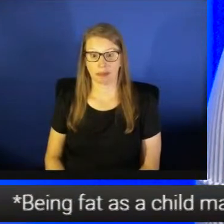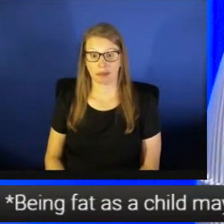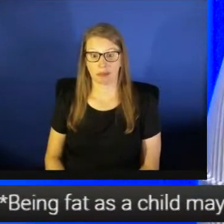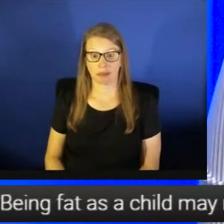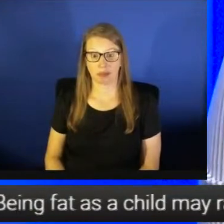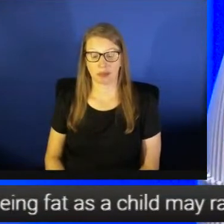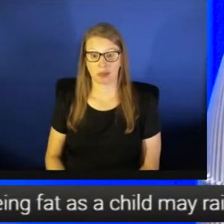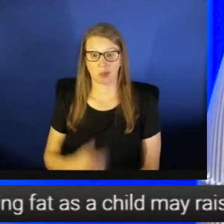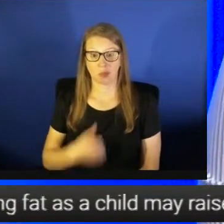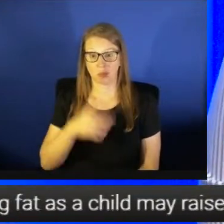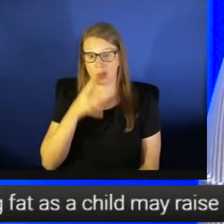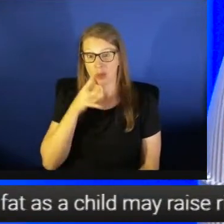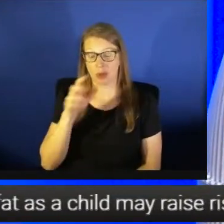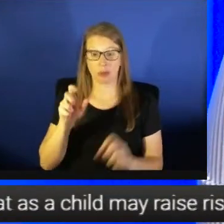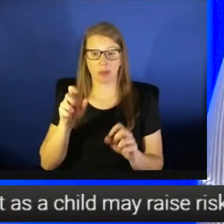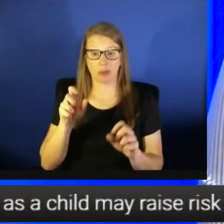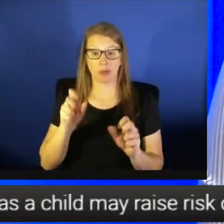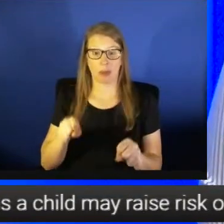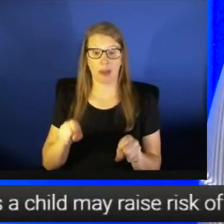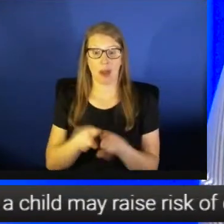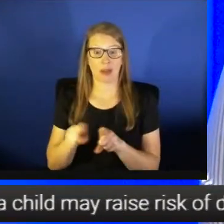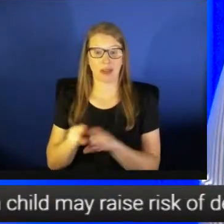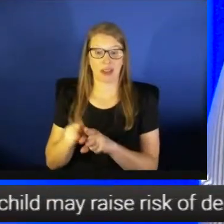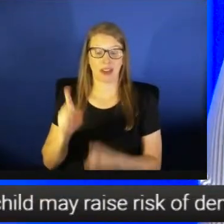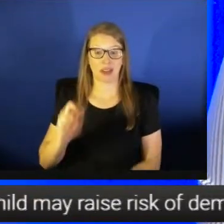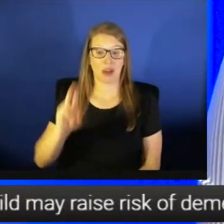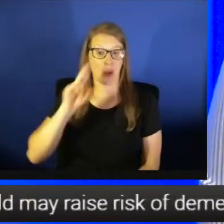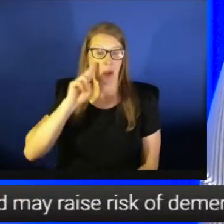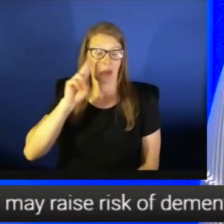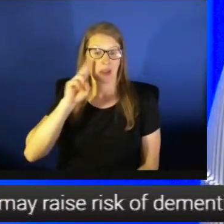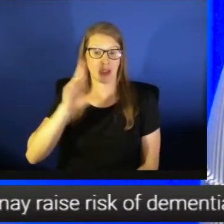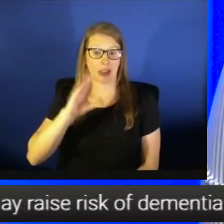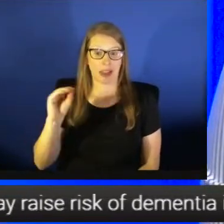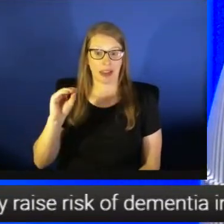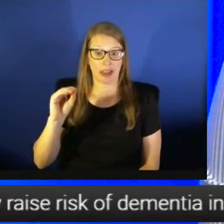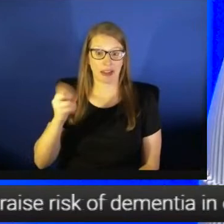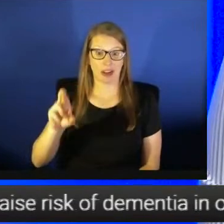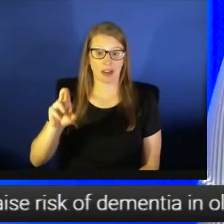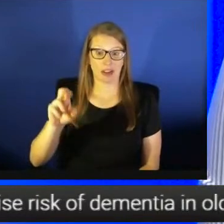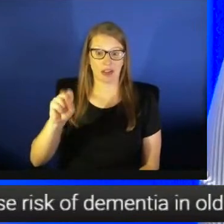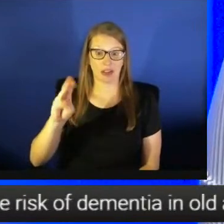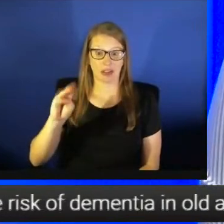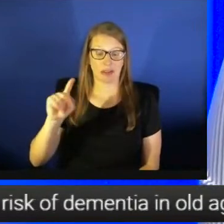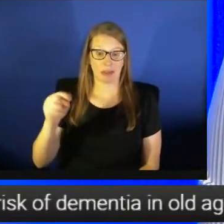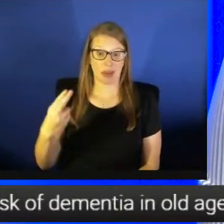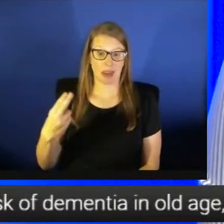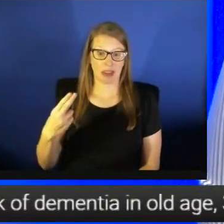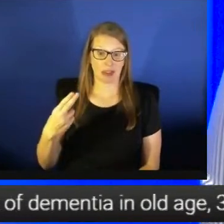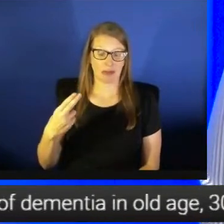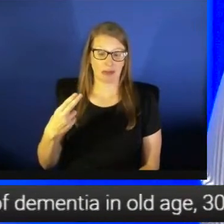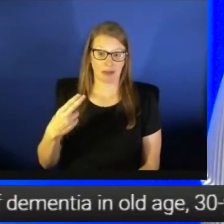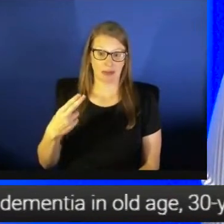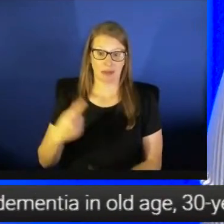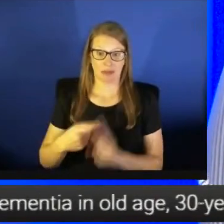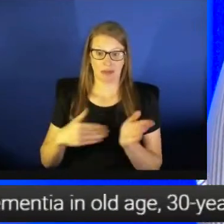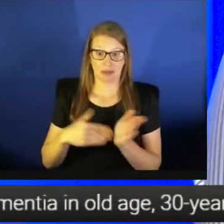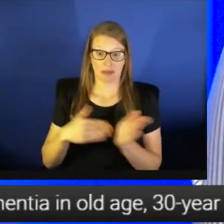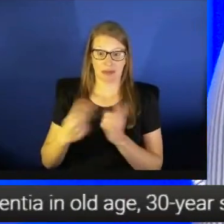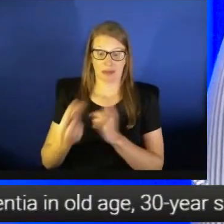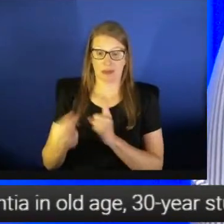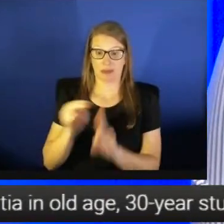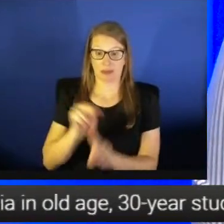probably also need Dr. Hawkinson and Dr. Smith to chime in too from a physician perspective.